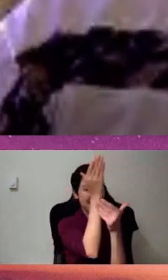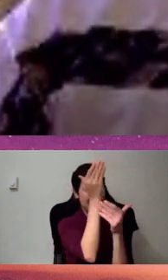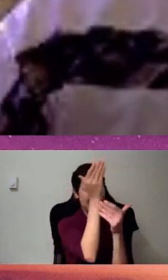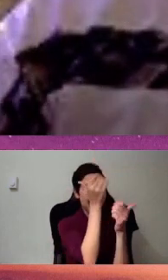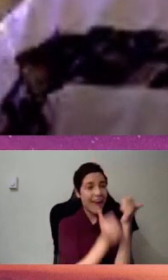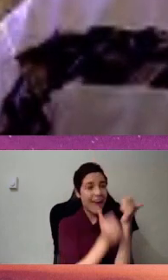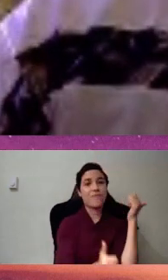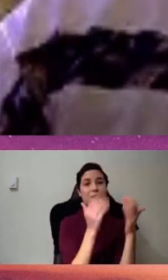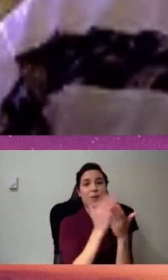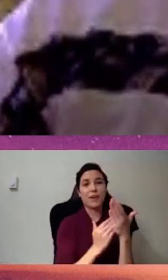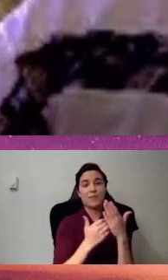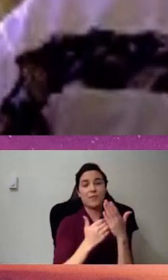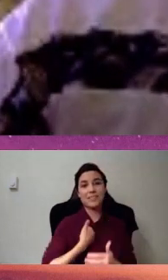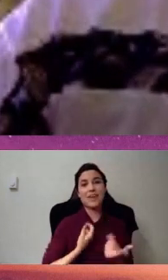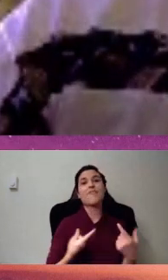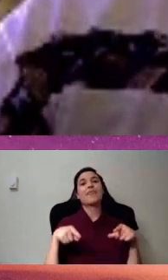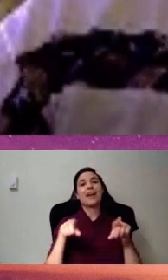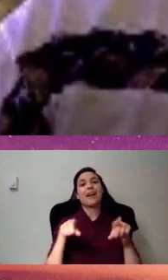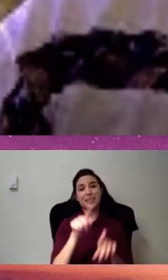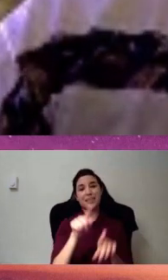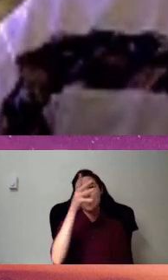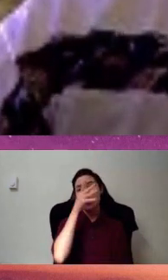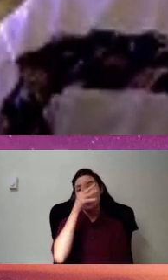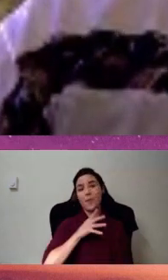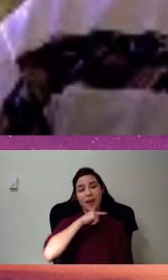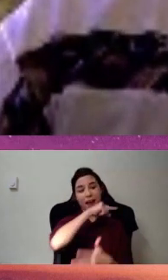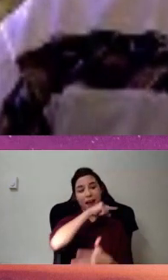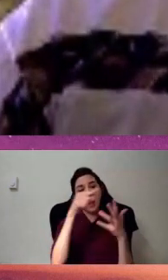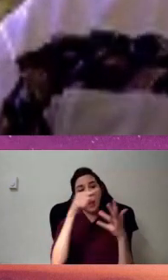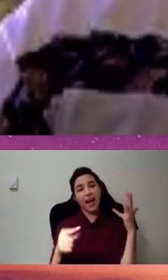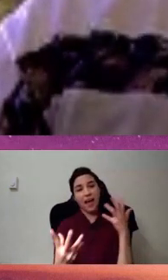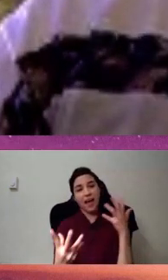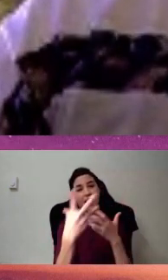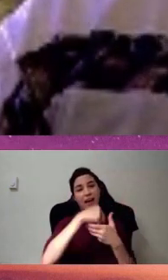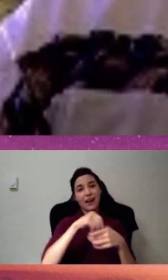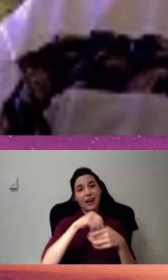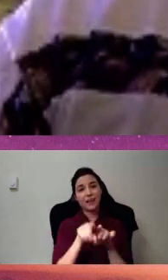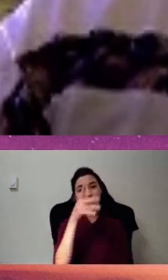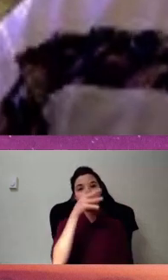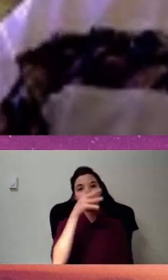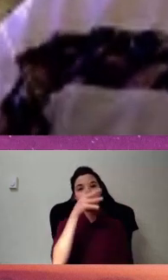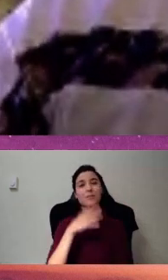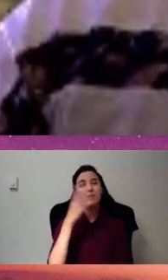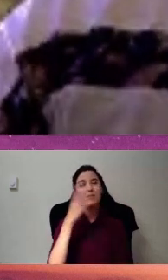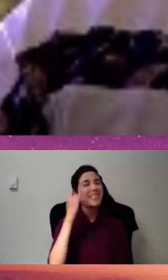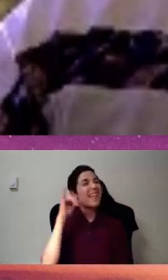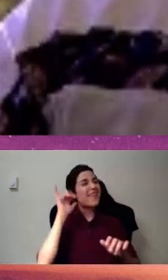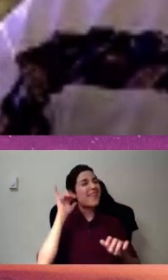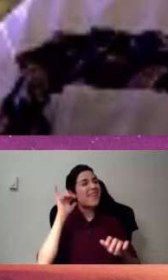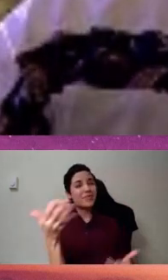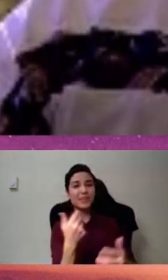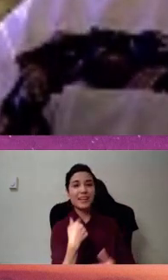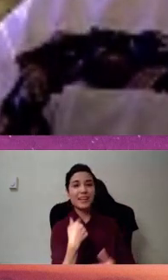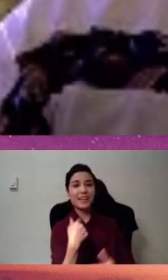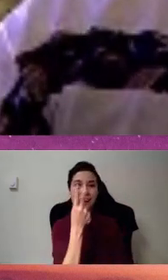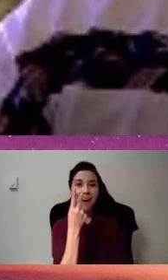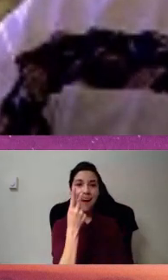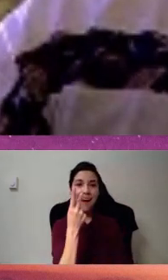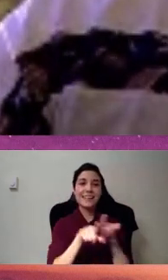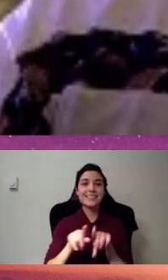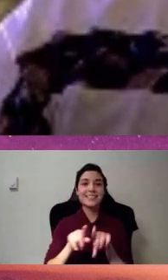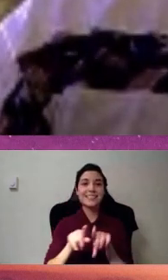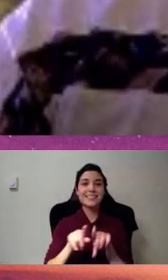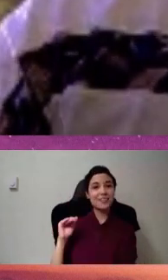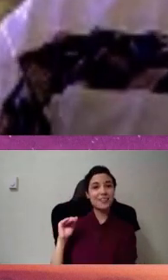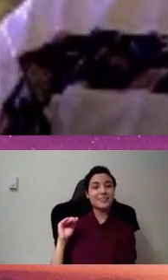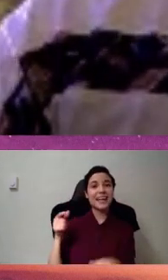woman, because that's exactly what I am. That's what I saw myself when I was closest to spirit as a child, and that's what I will see myself as before I